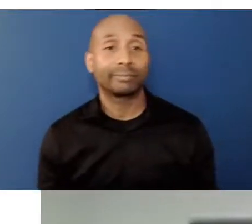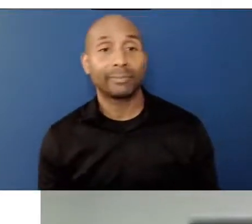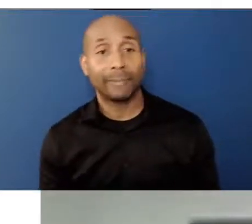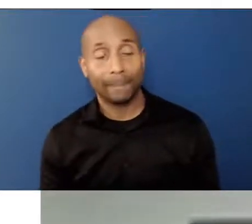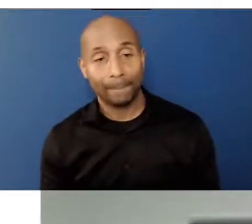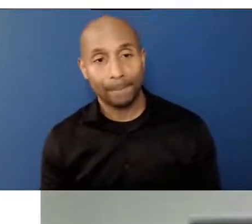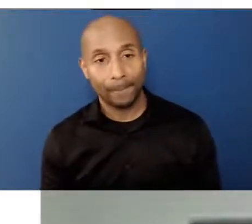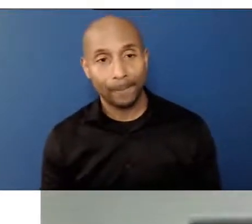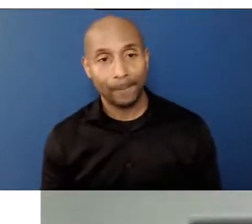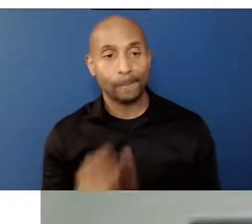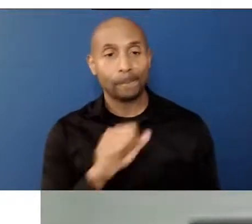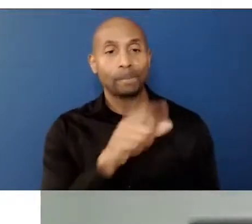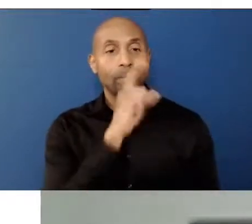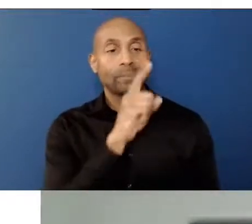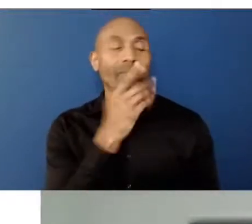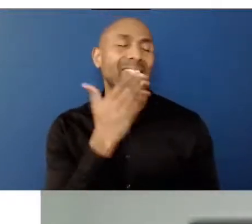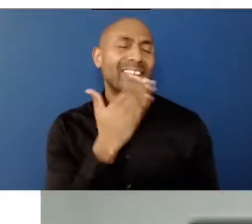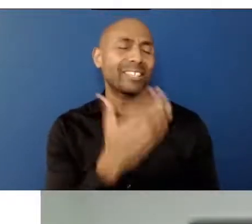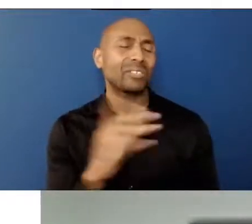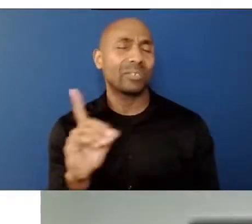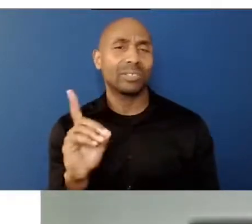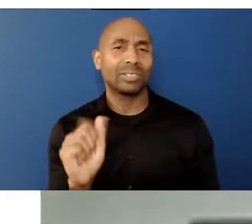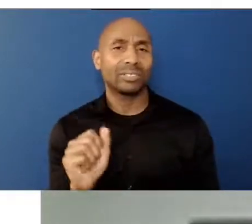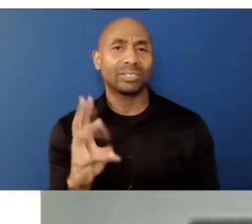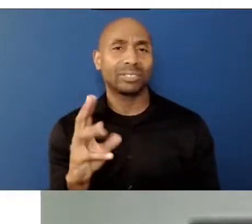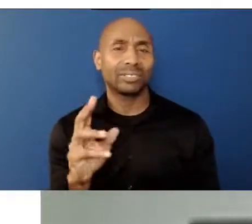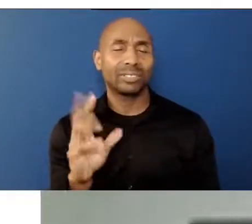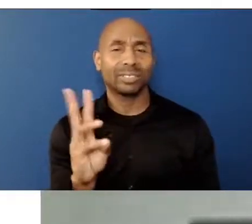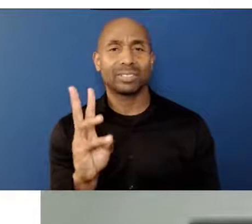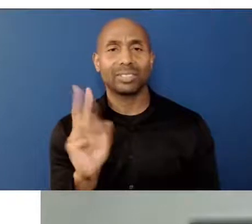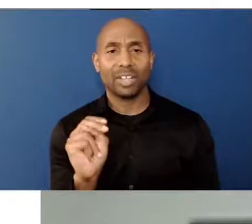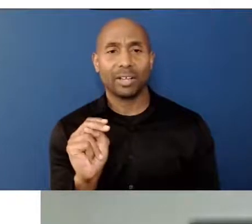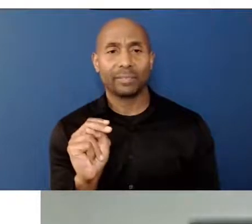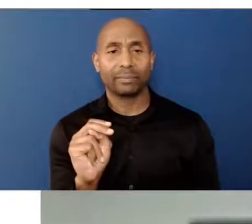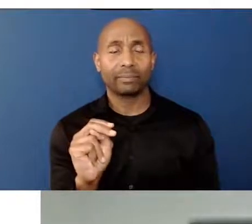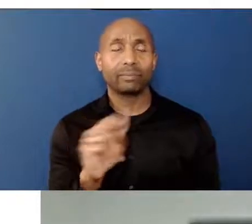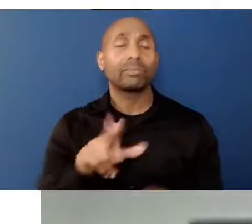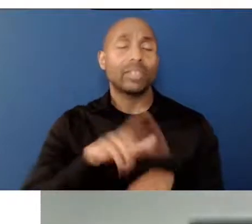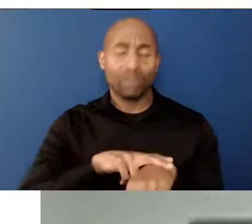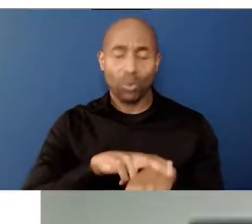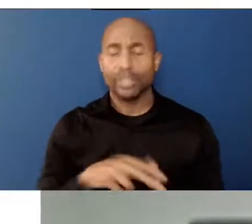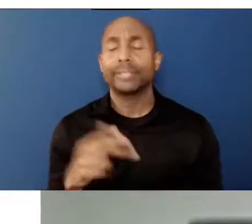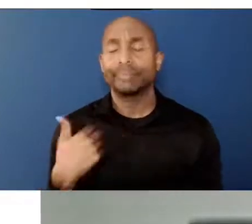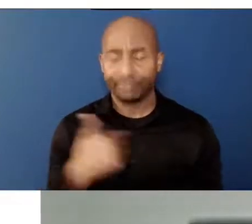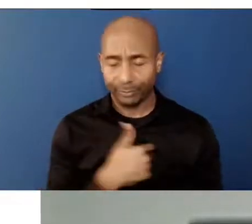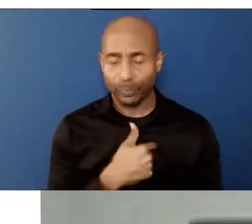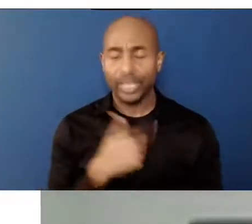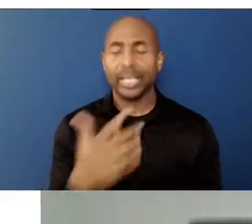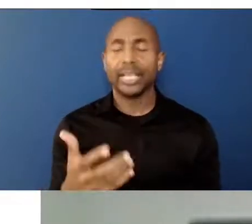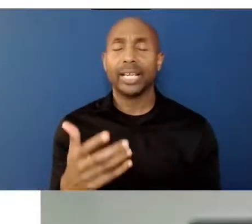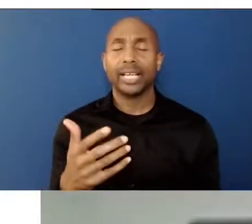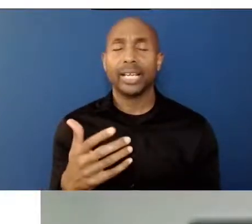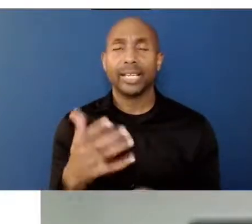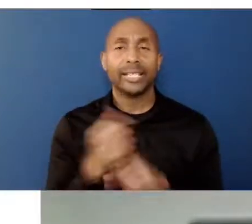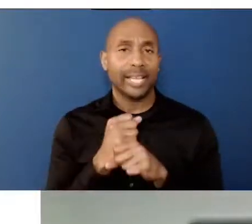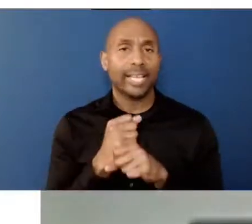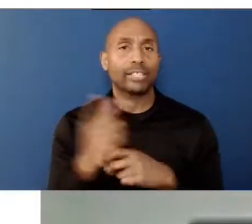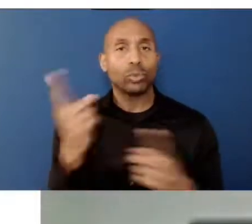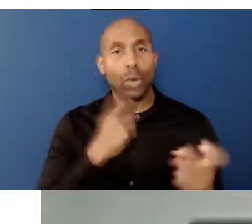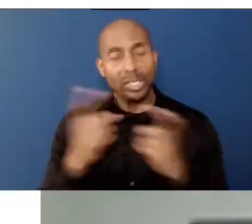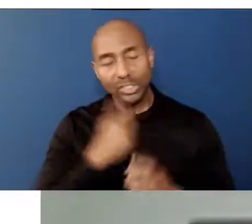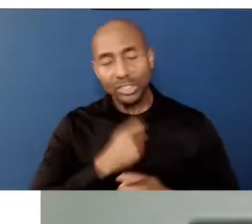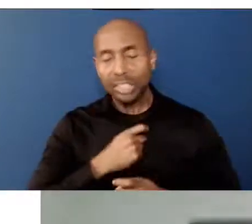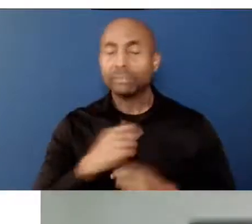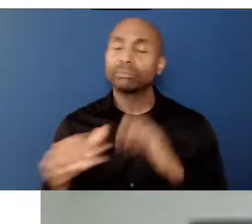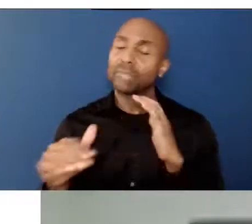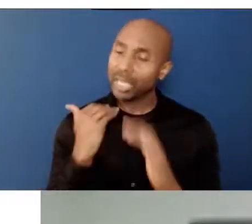Yeah, thank you, Dawn. So yeah, of course, we receive inquiries and emails and phone calls